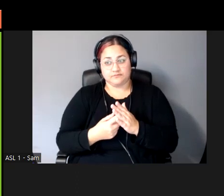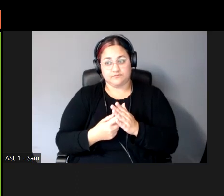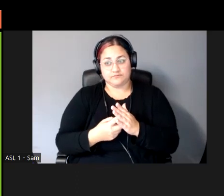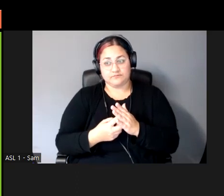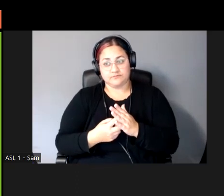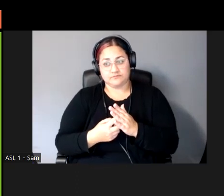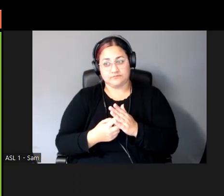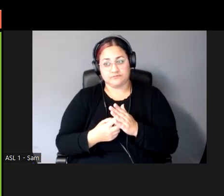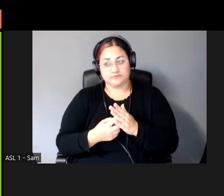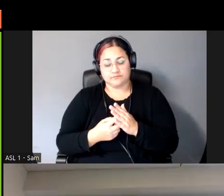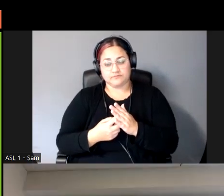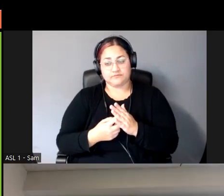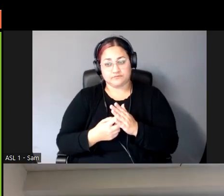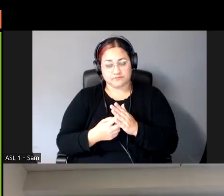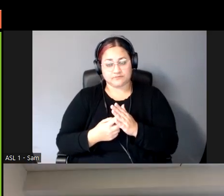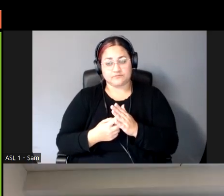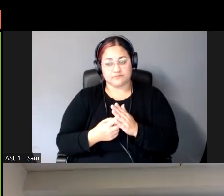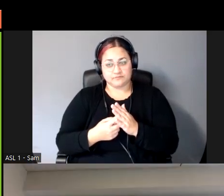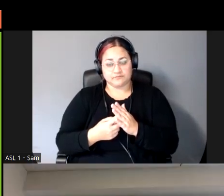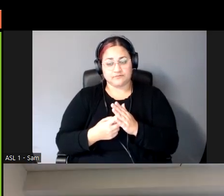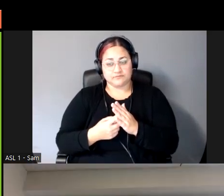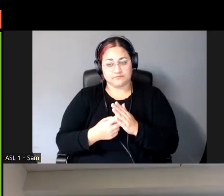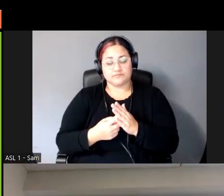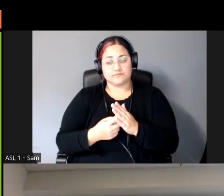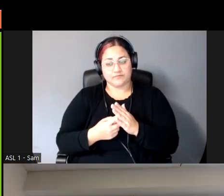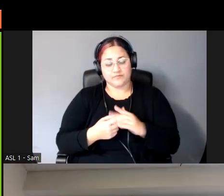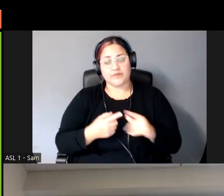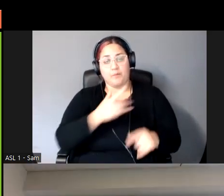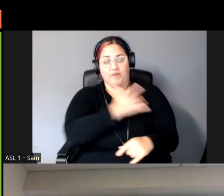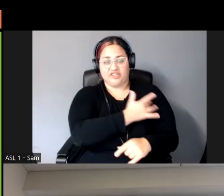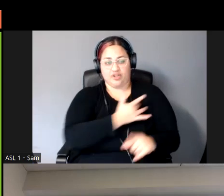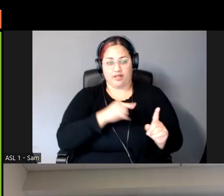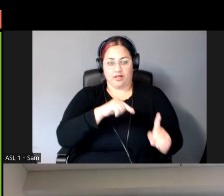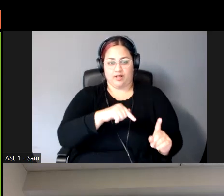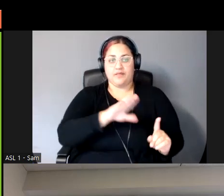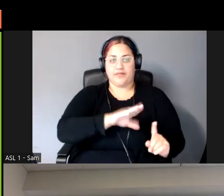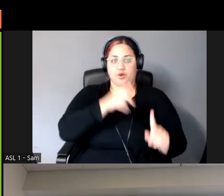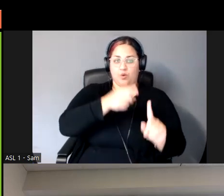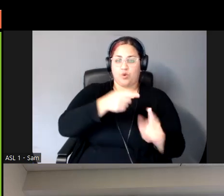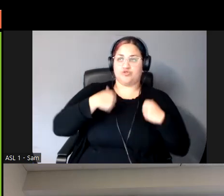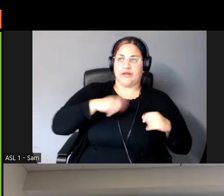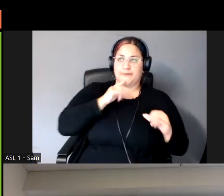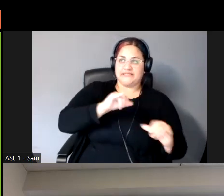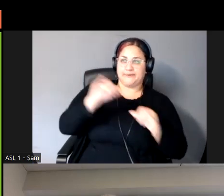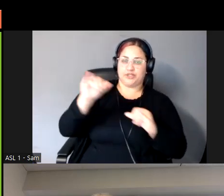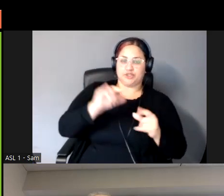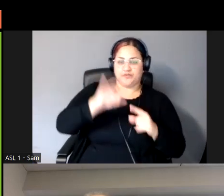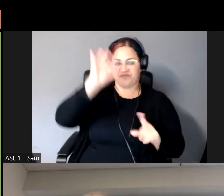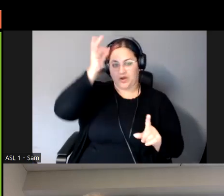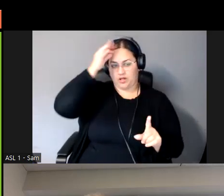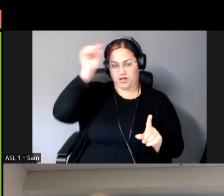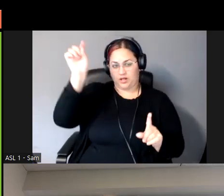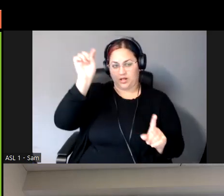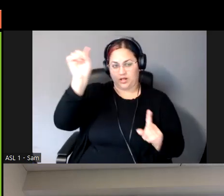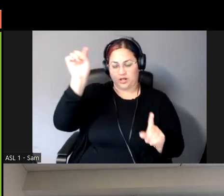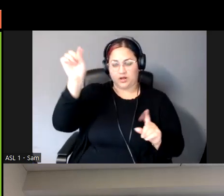the provincial legislation wanted to mirror the federal legislation. The theoretical concept is just because you're common